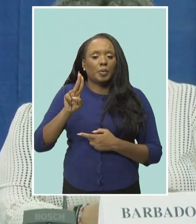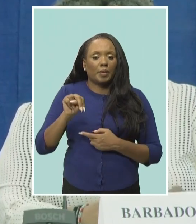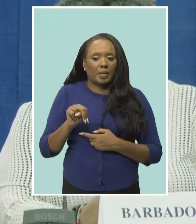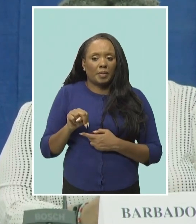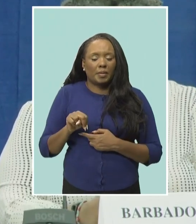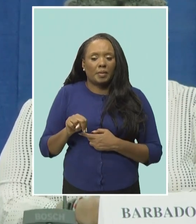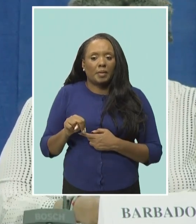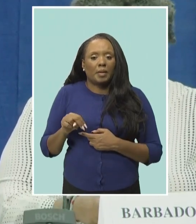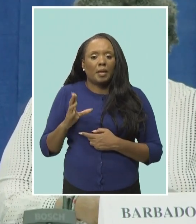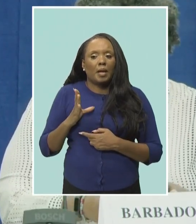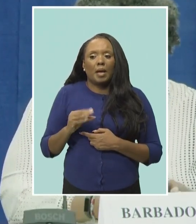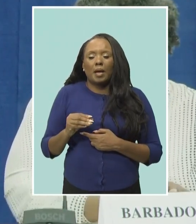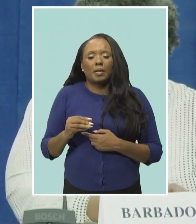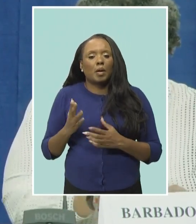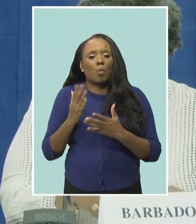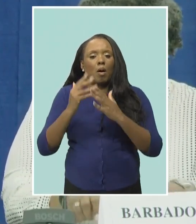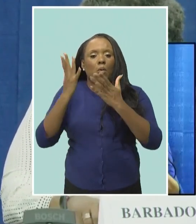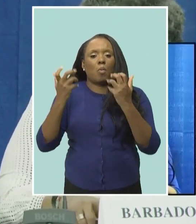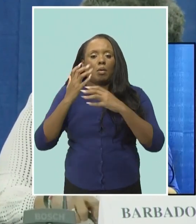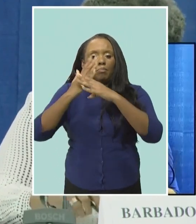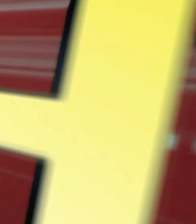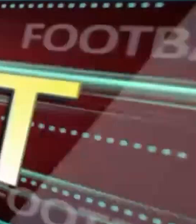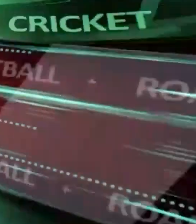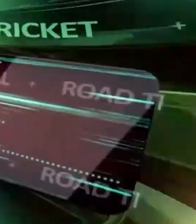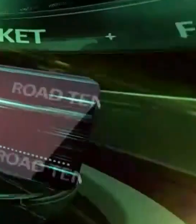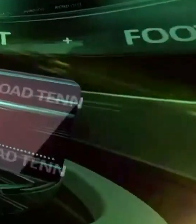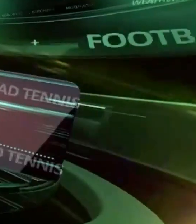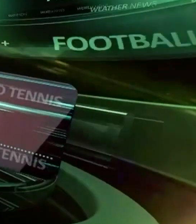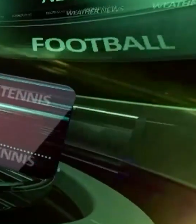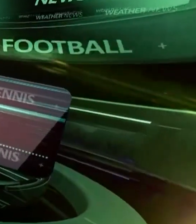the financial blockade against my country.